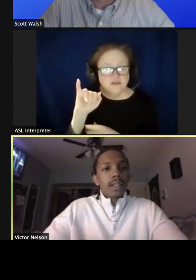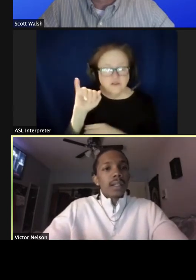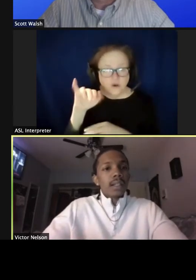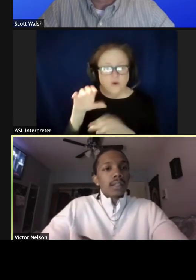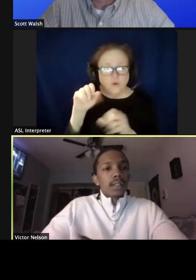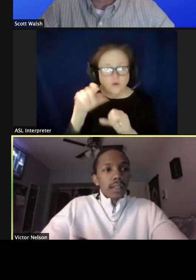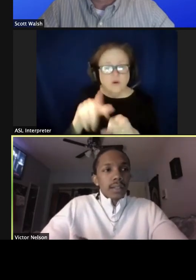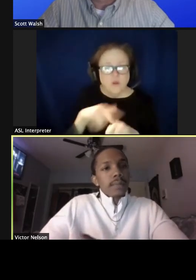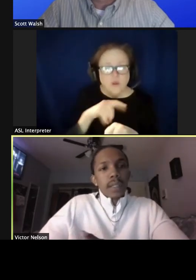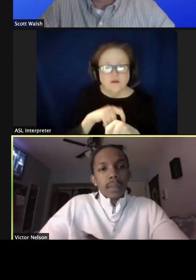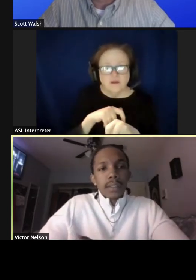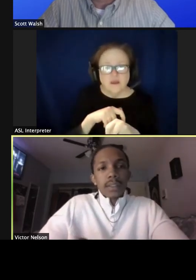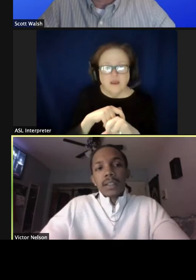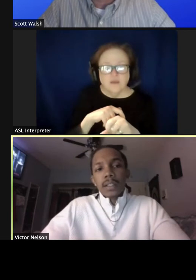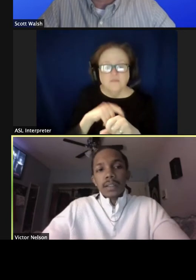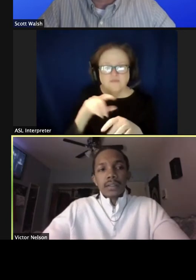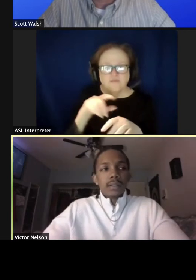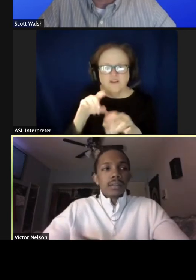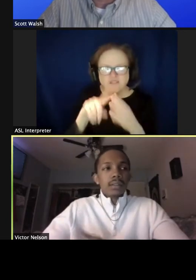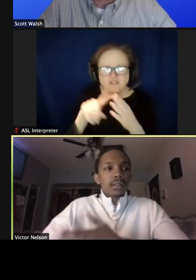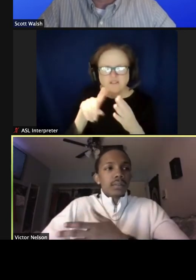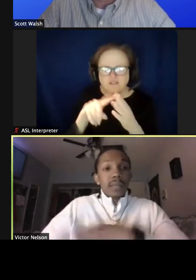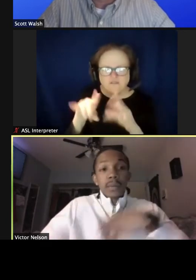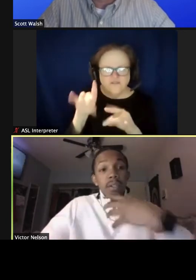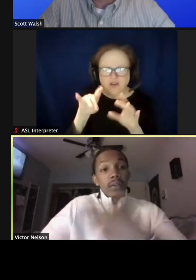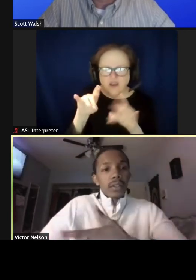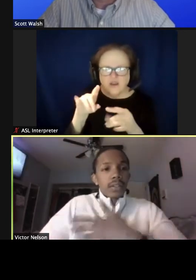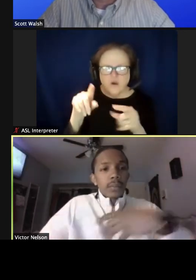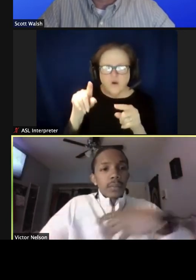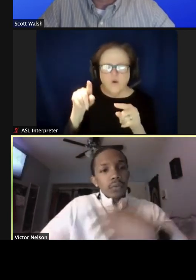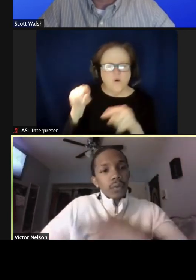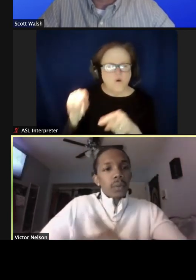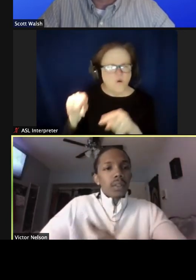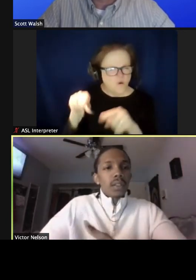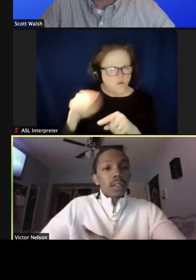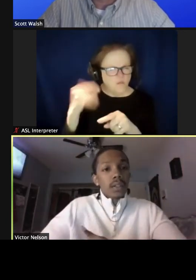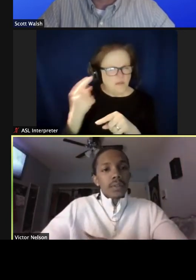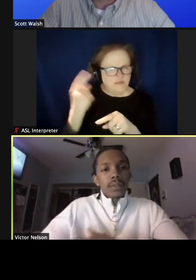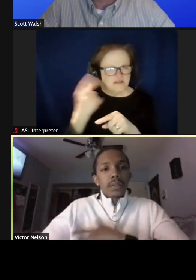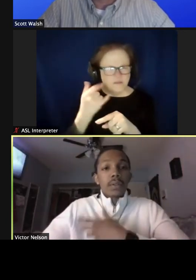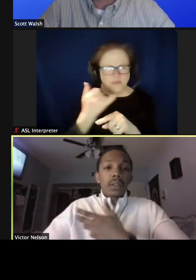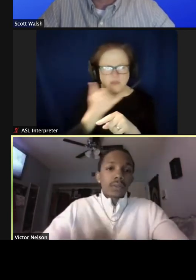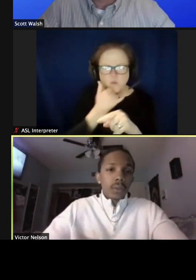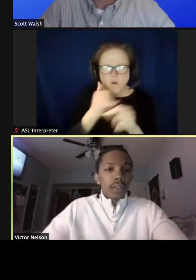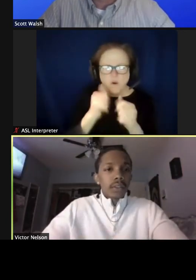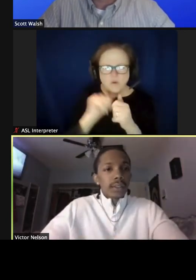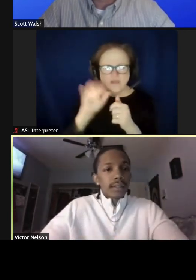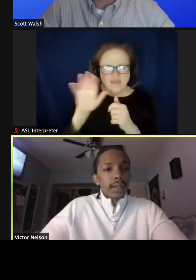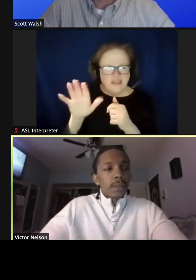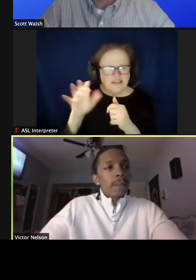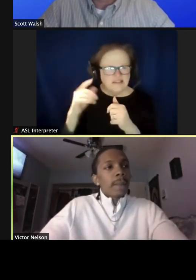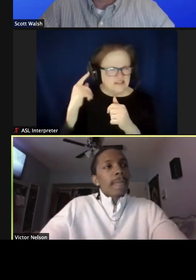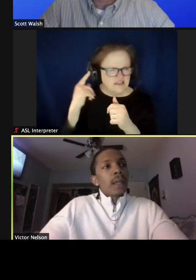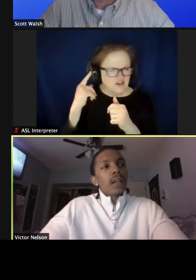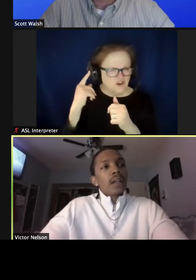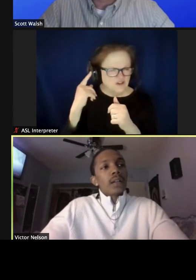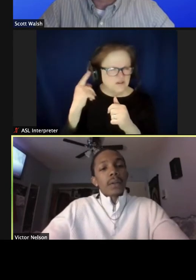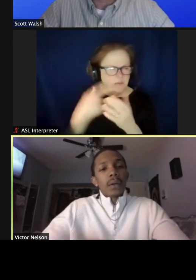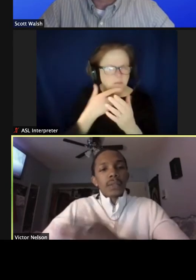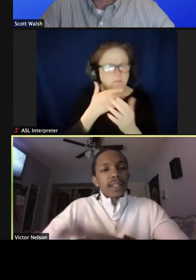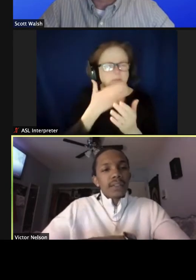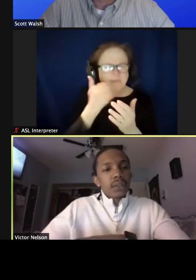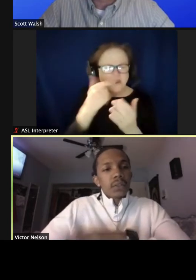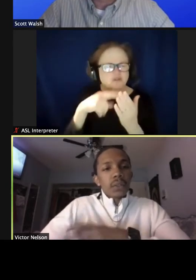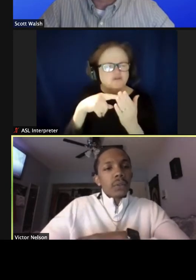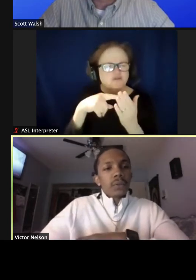that, hey, yes, maybe he is, maybe there is something wrong with his ears, you know, let go get it checked out. And